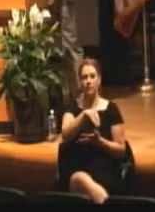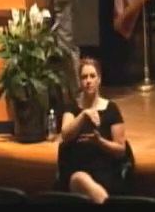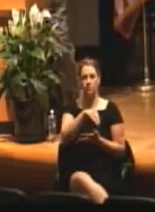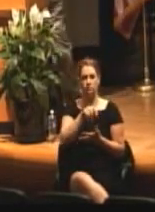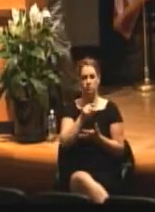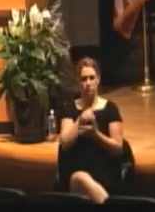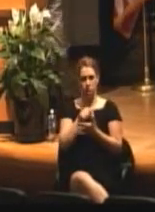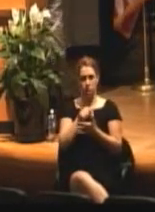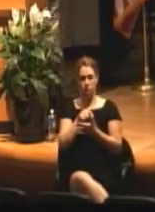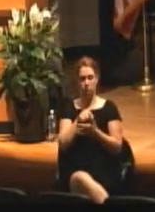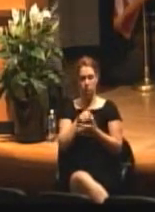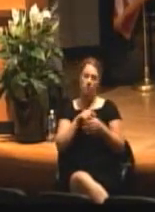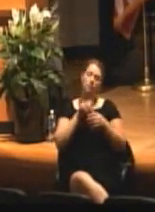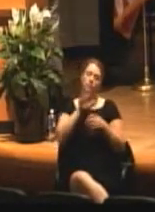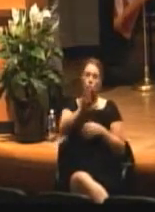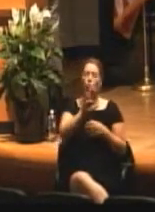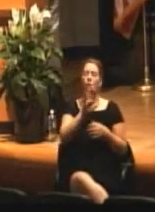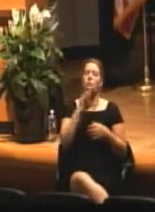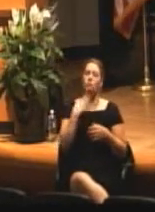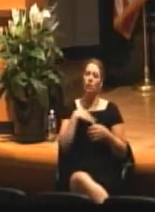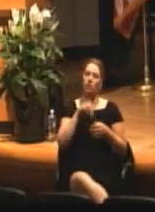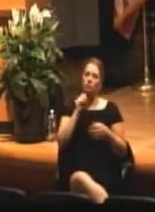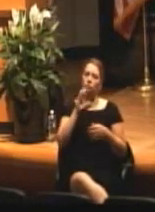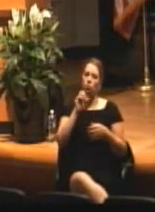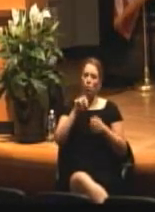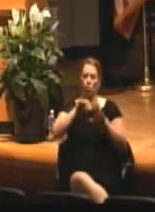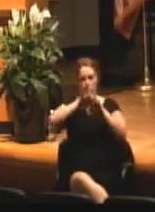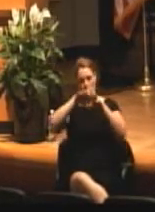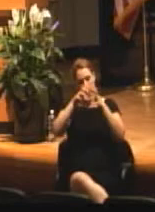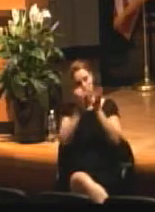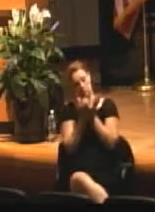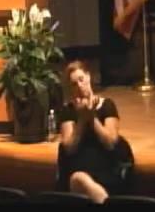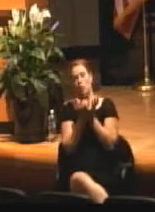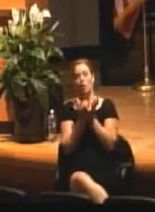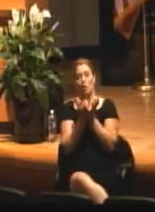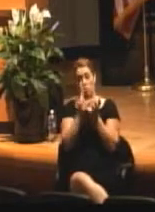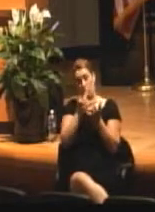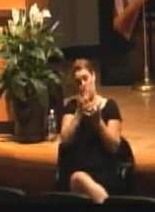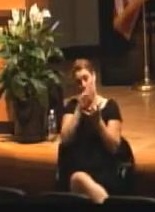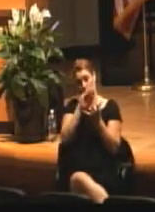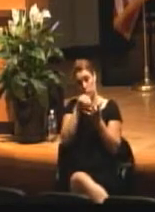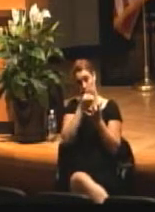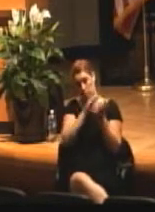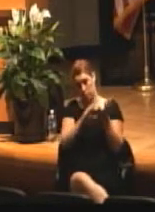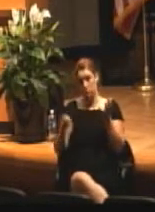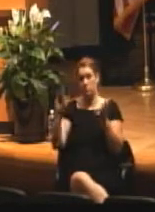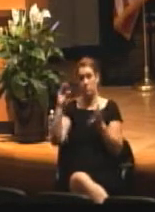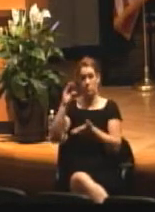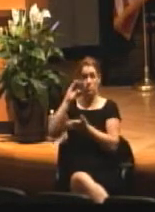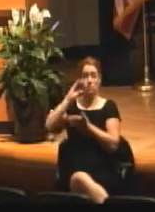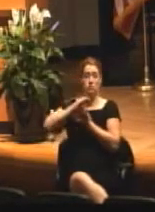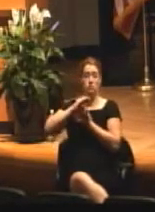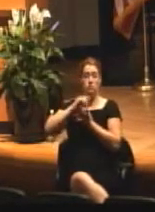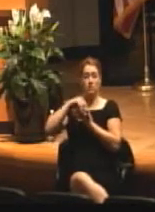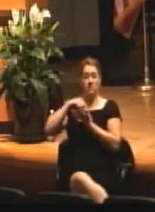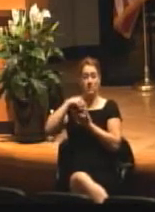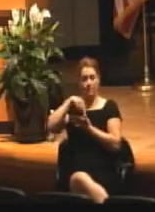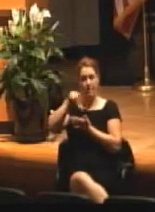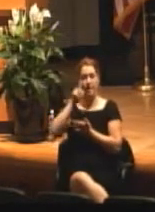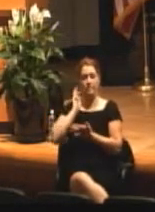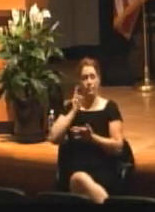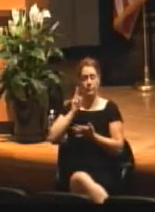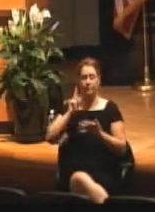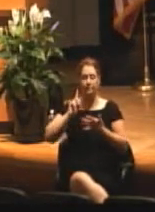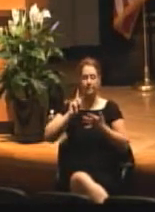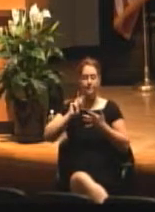out on 35% of all the available score that you're going to get out of that. The next piece of your credit score is derived